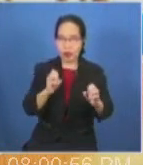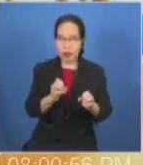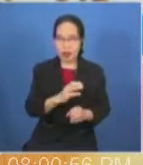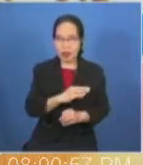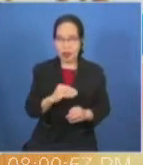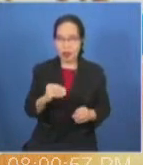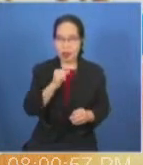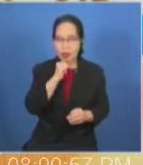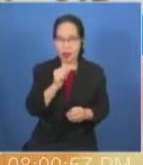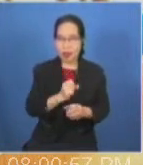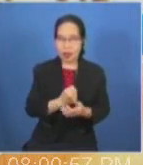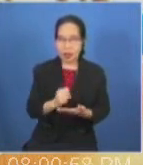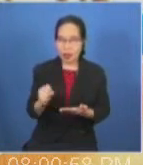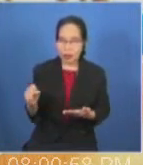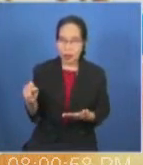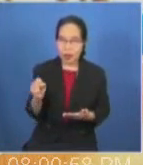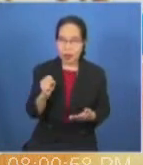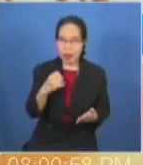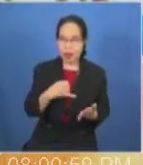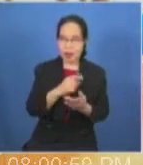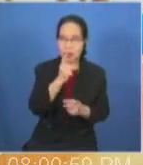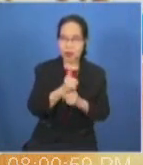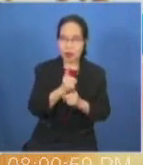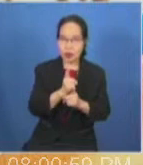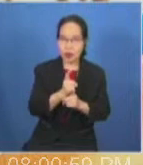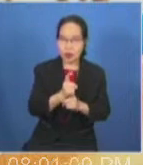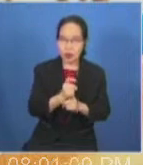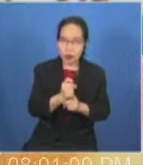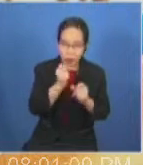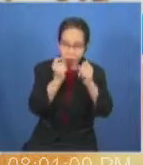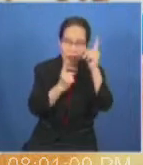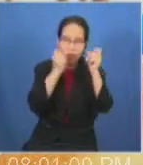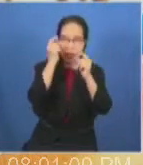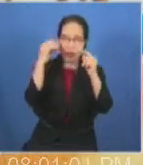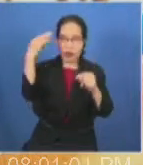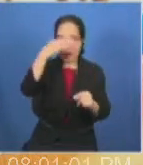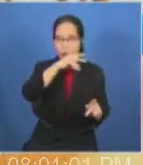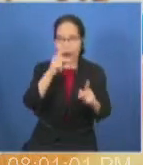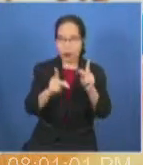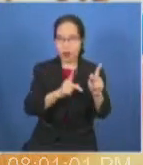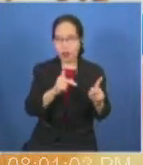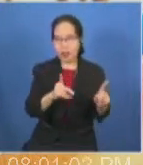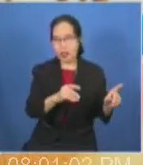scripted, but it is the natural reaction of our countrymen